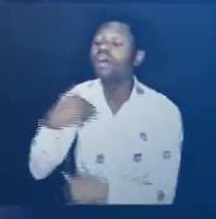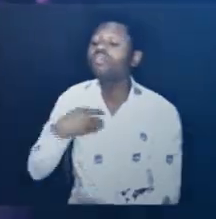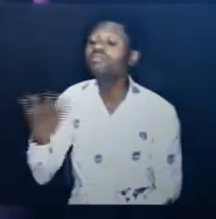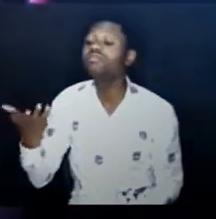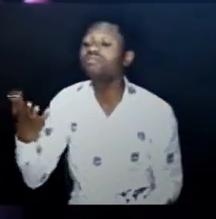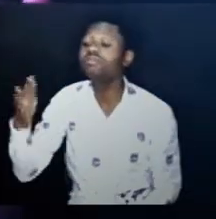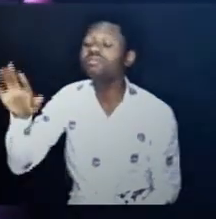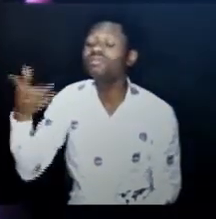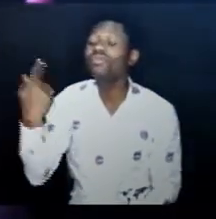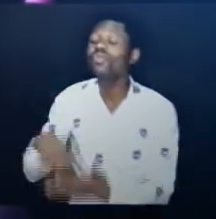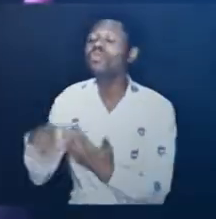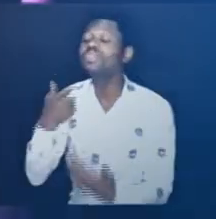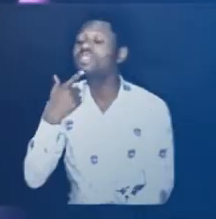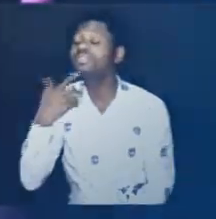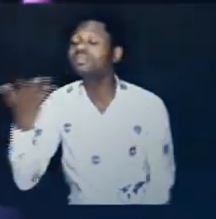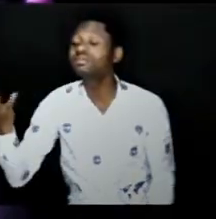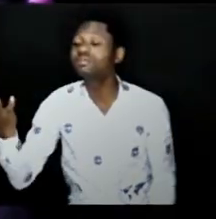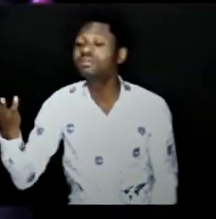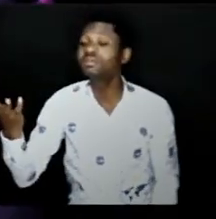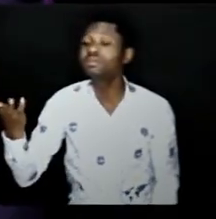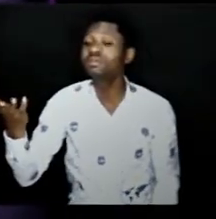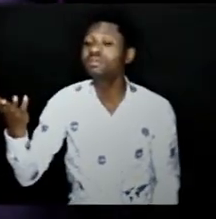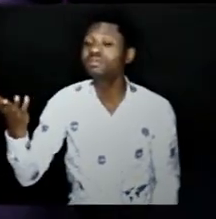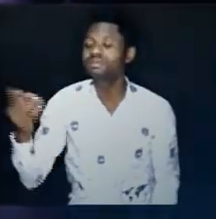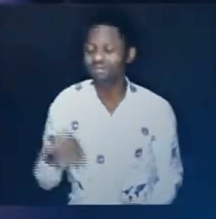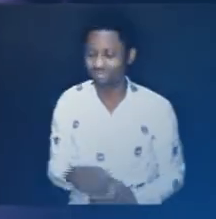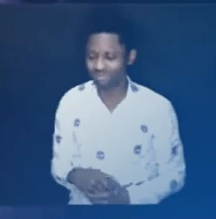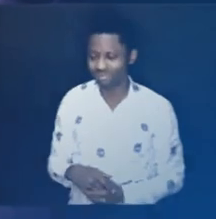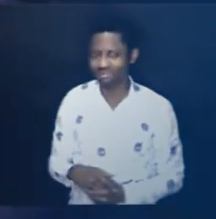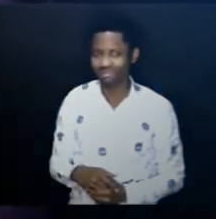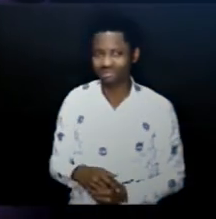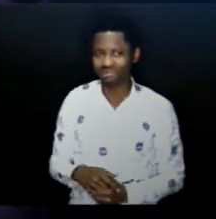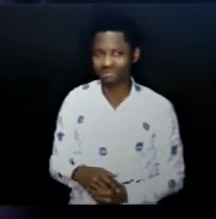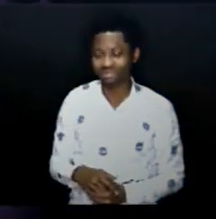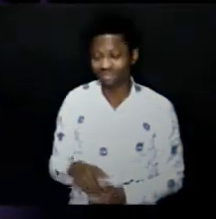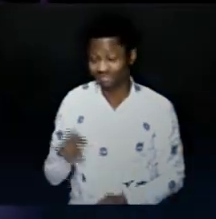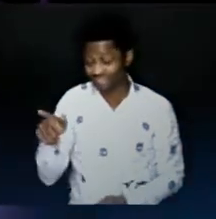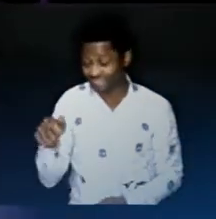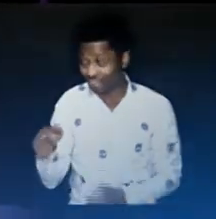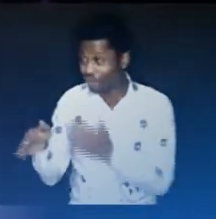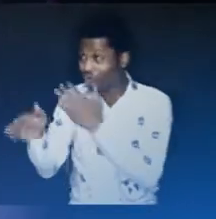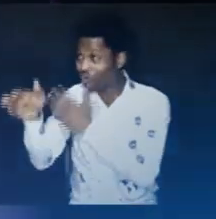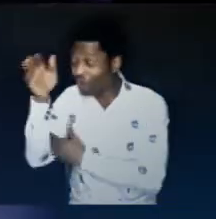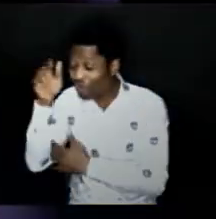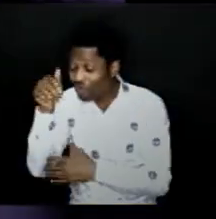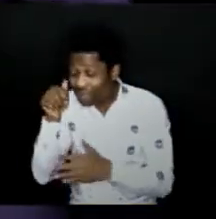So what do you want to say? There's a day in a walker. God is hiding in us.